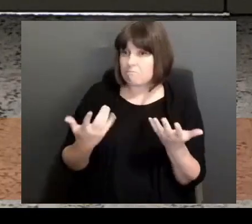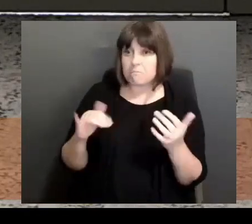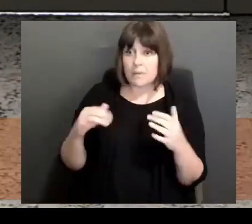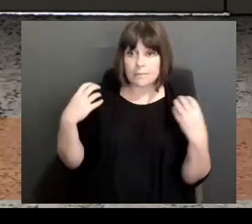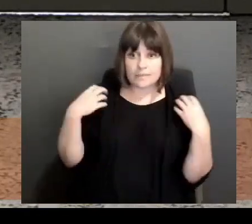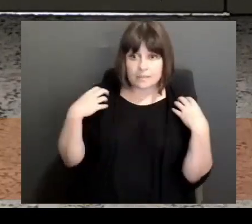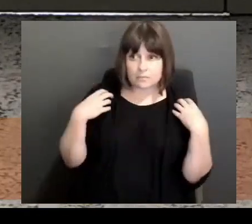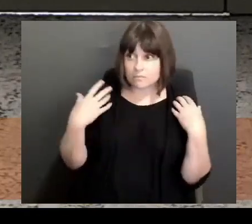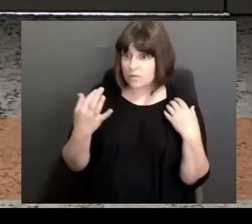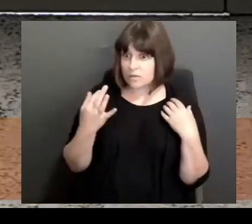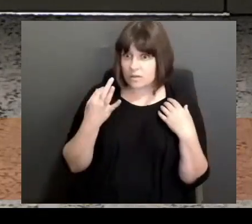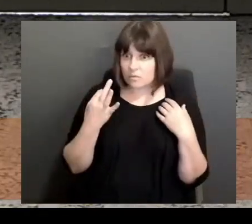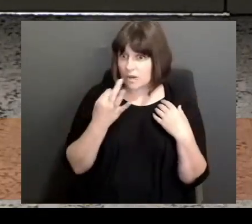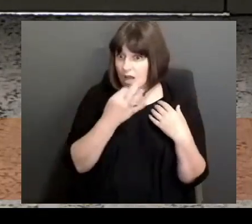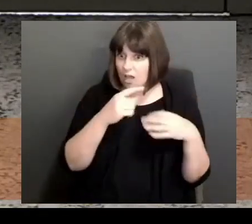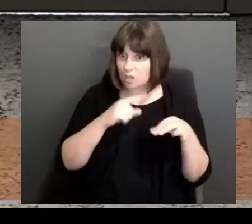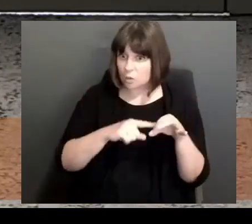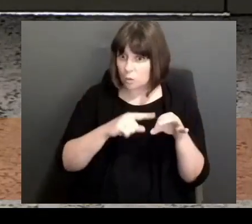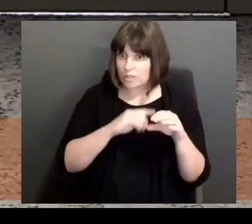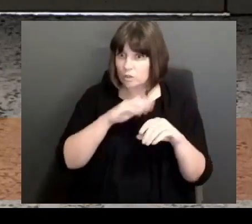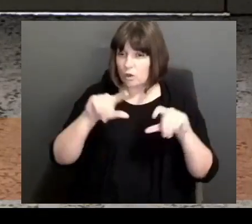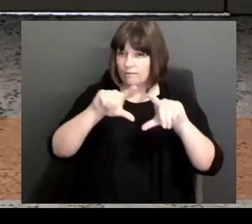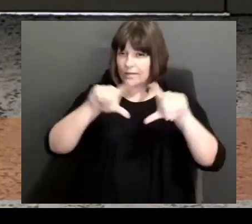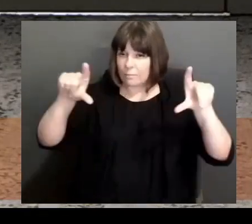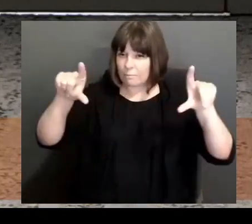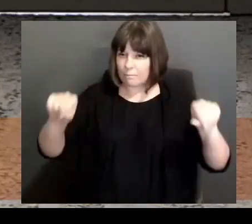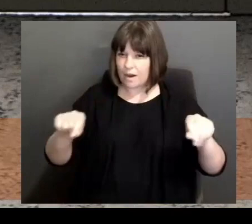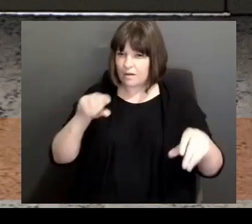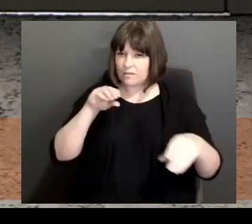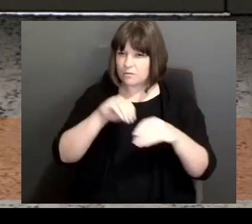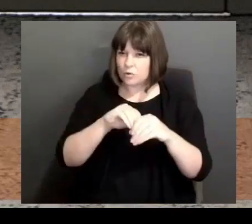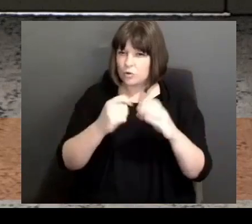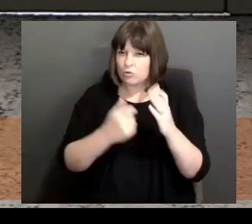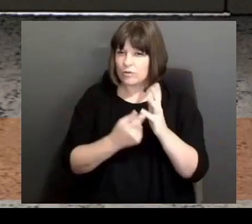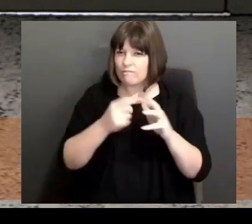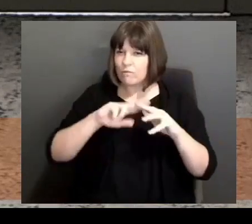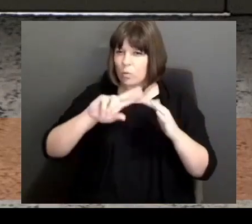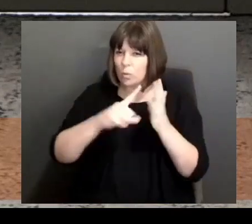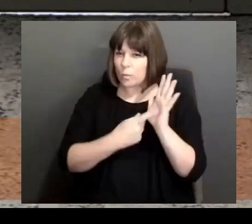those paragraphs of reform and